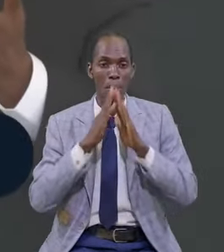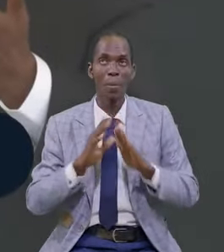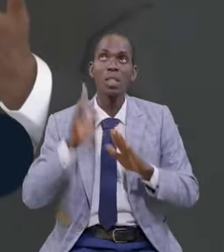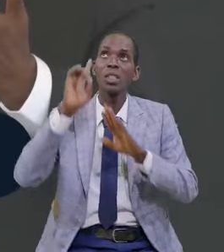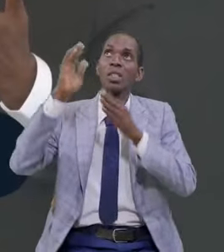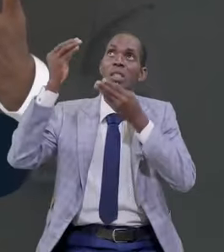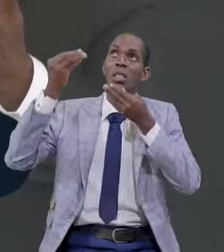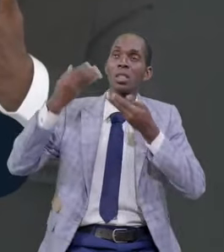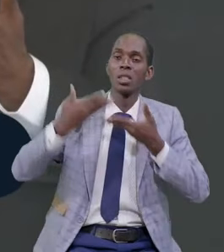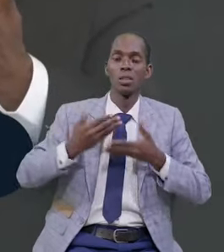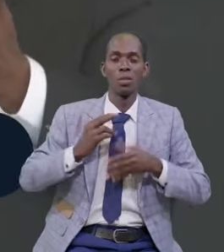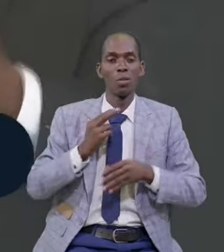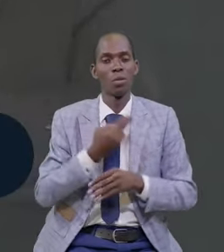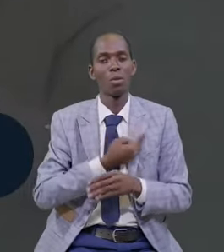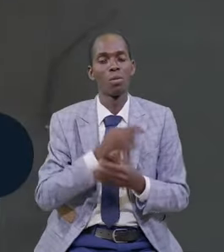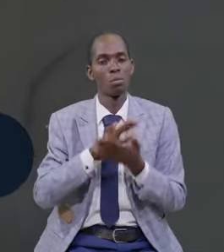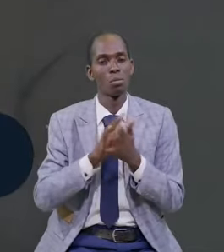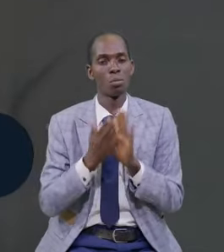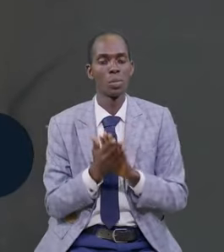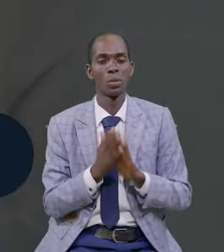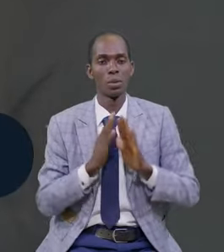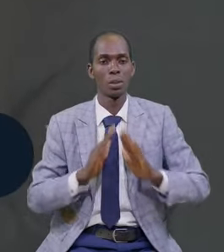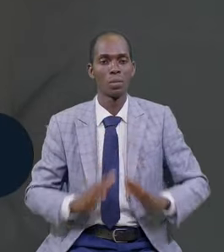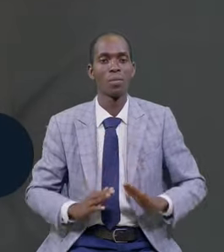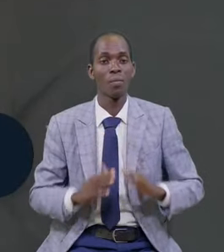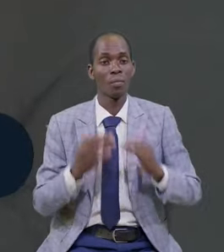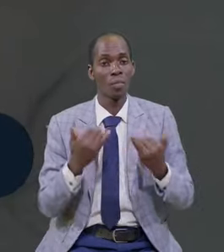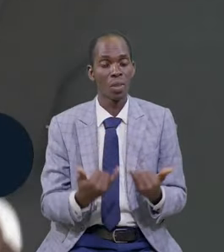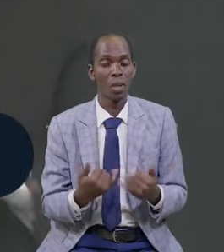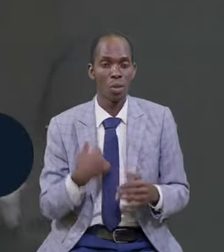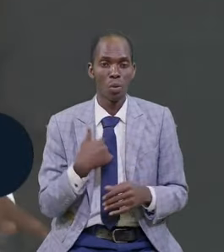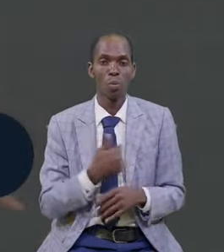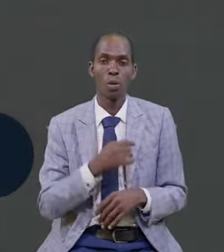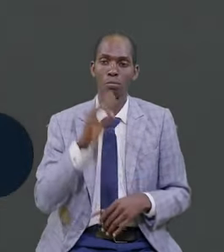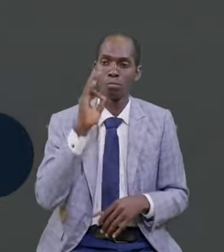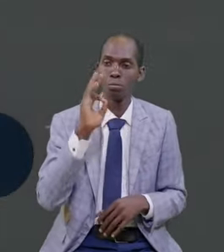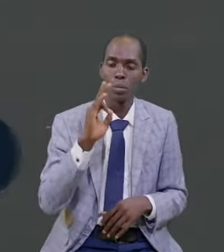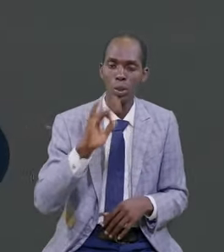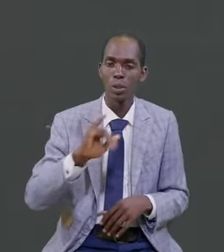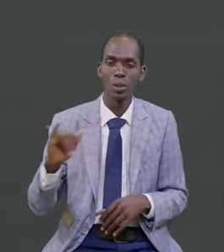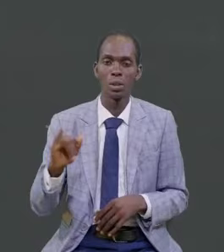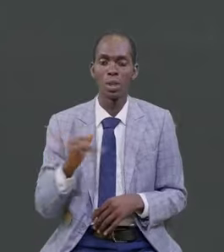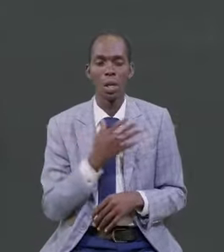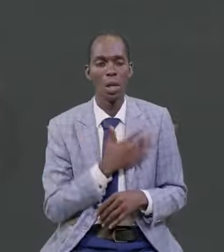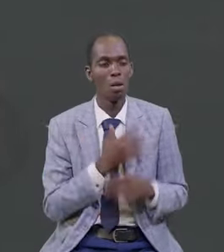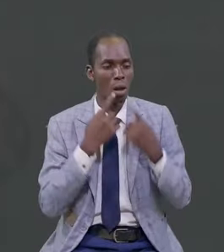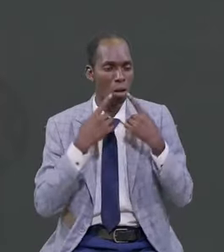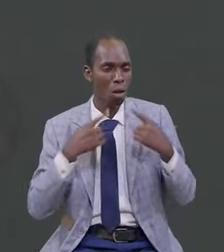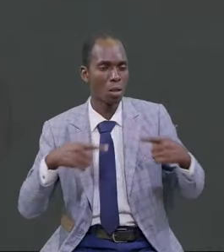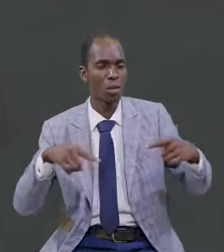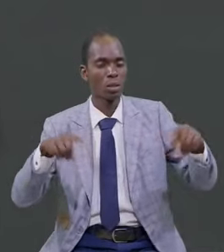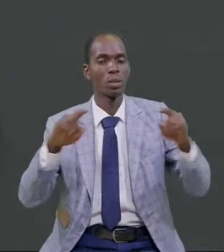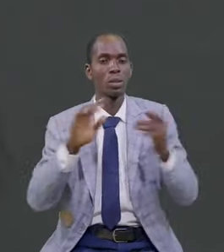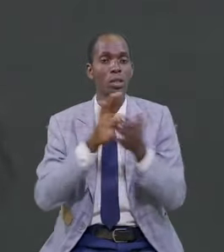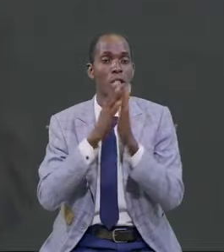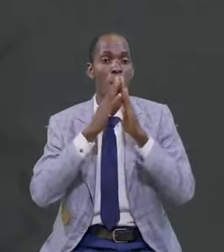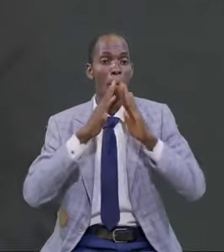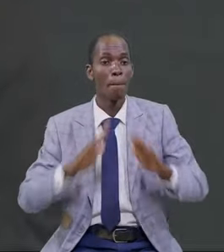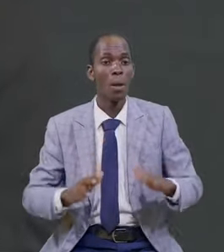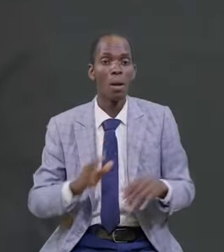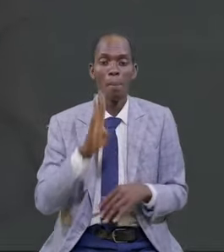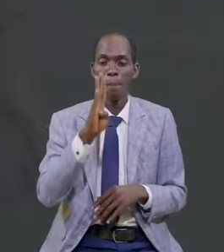preaching peace proclaiming peace and having Peace by the by